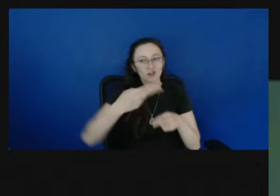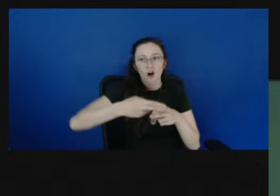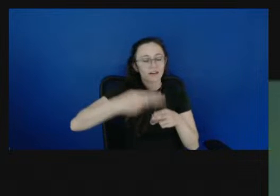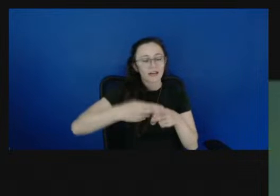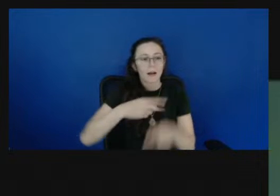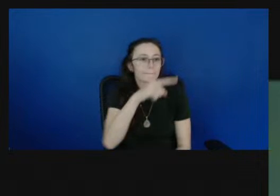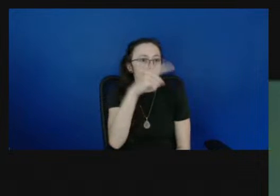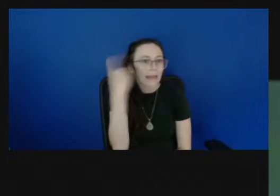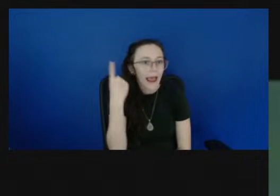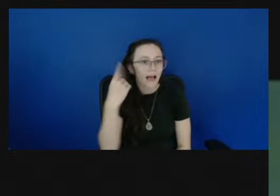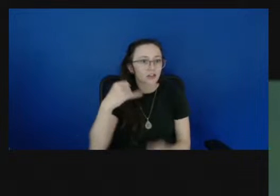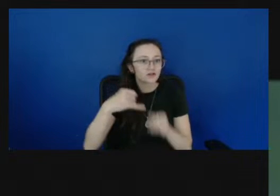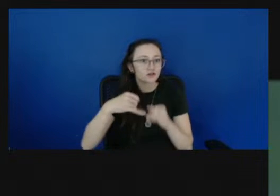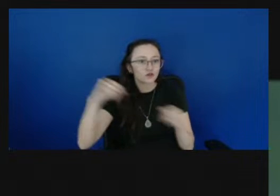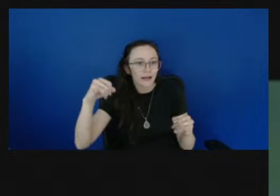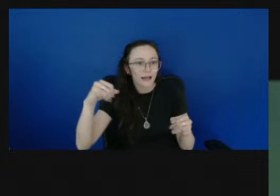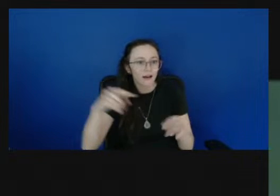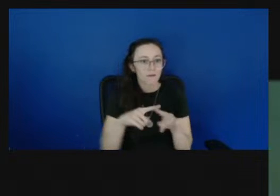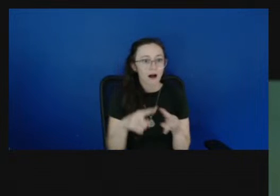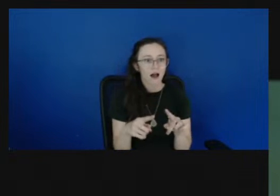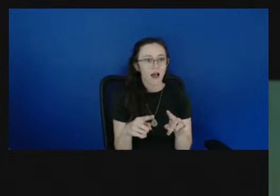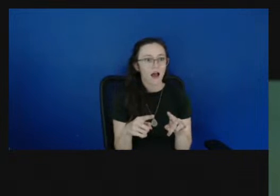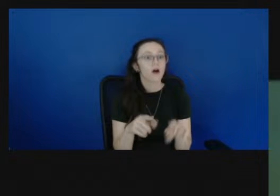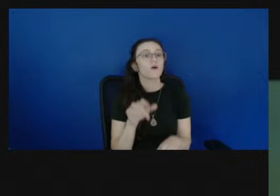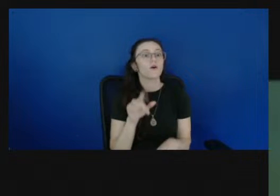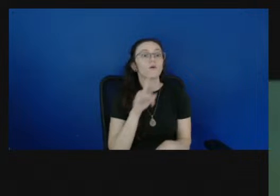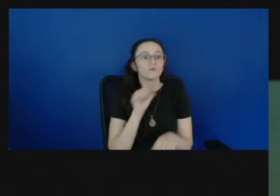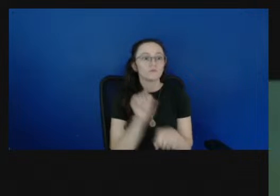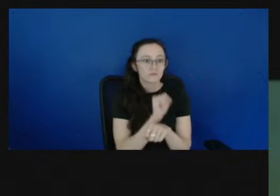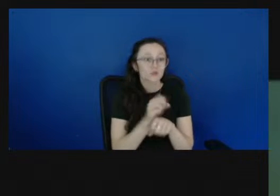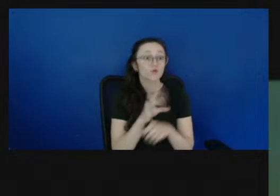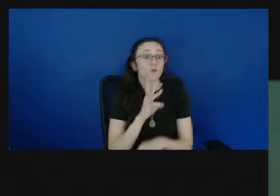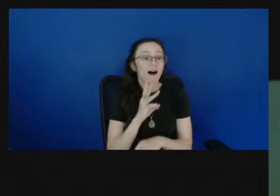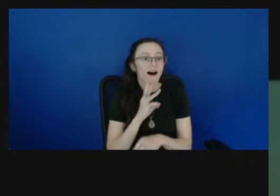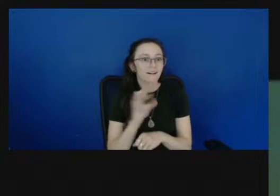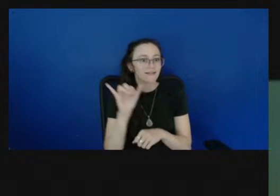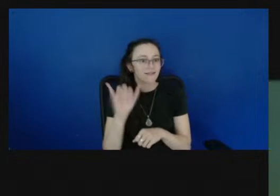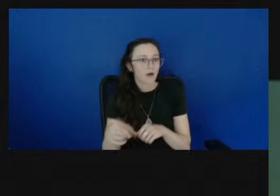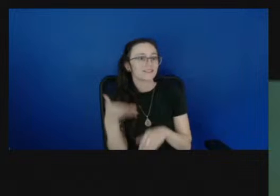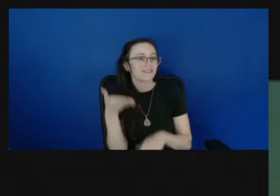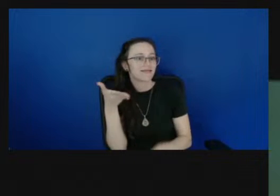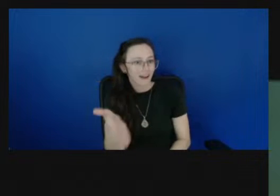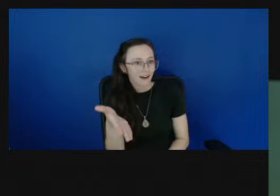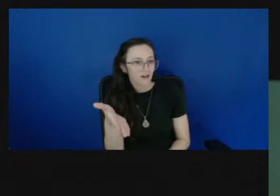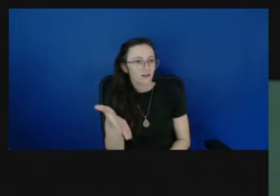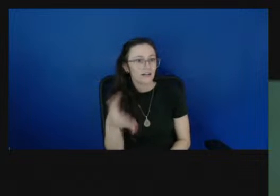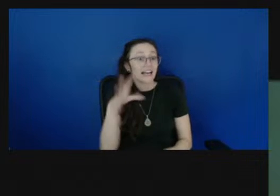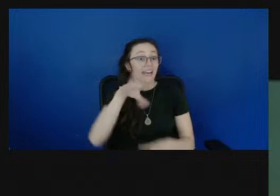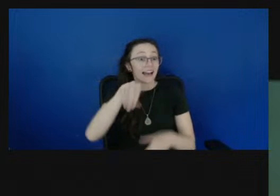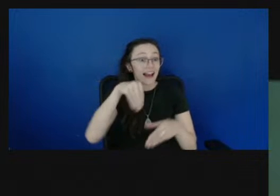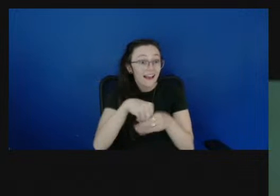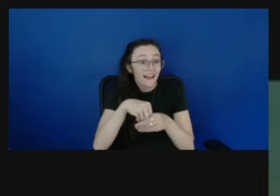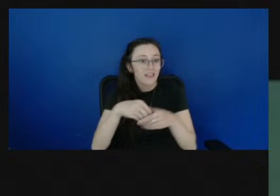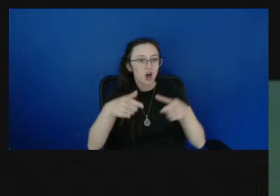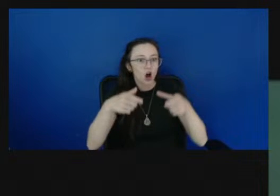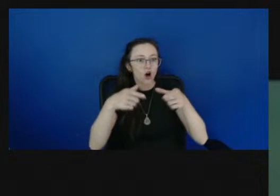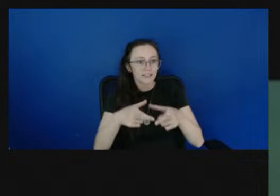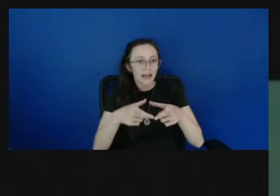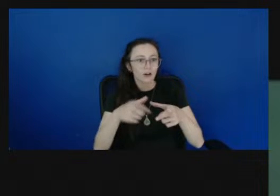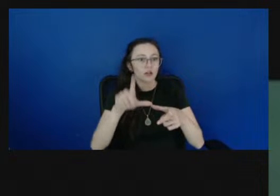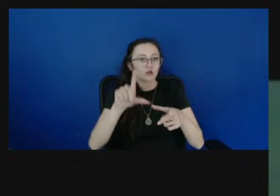demonstrate readily over the next few days. So the point is that there was water present in the caldera in